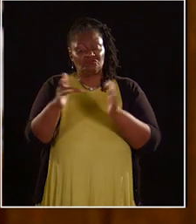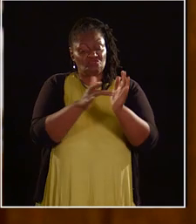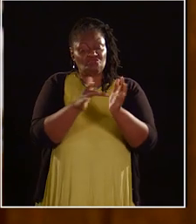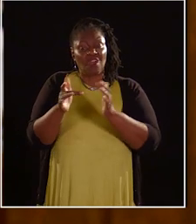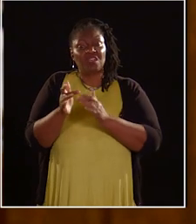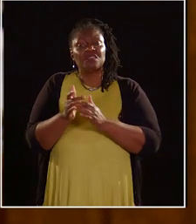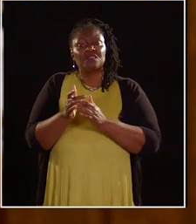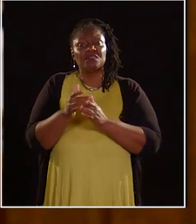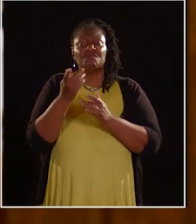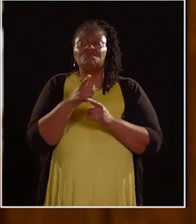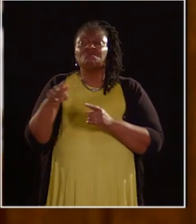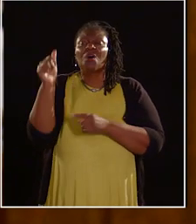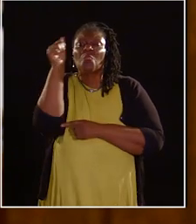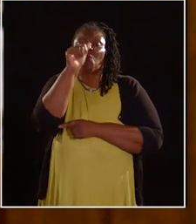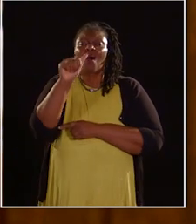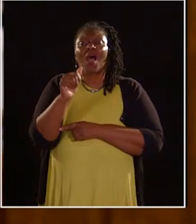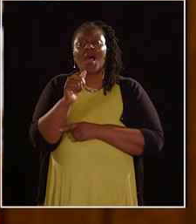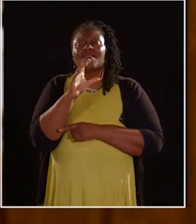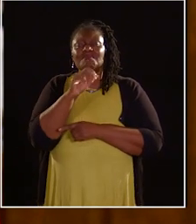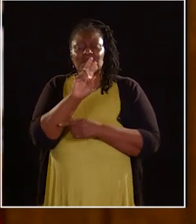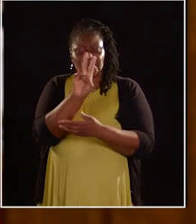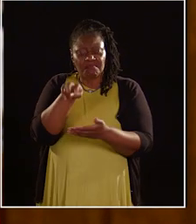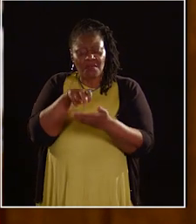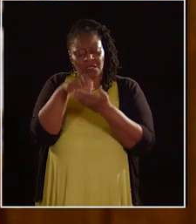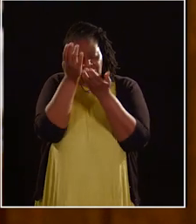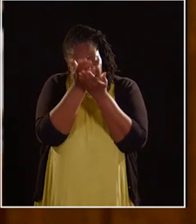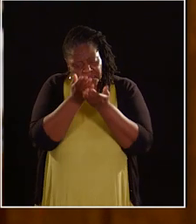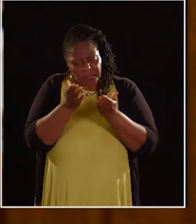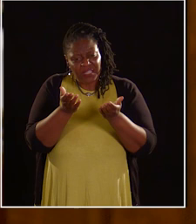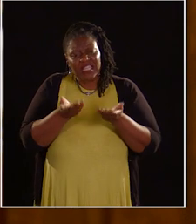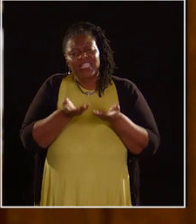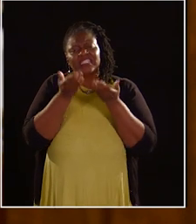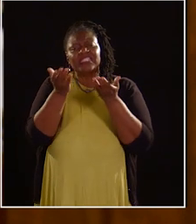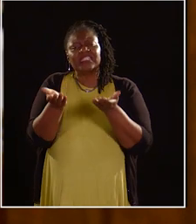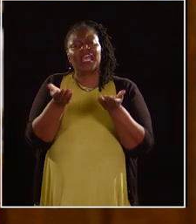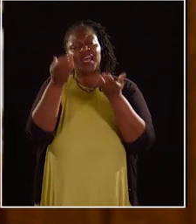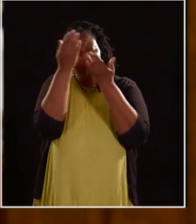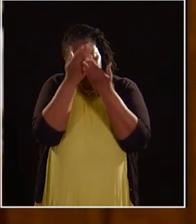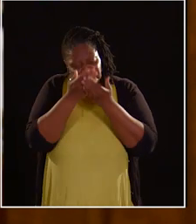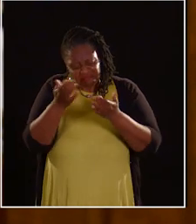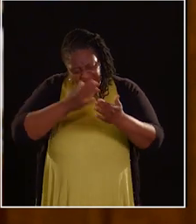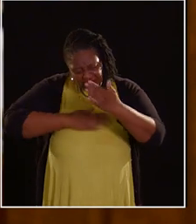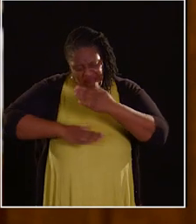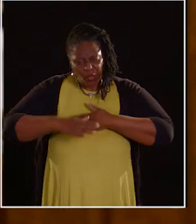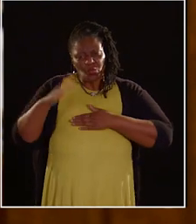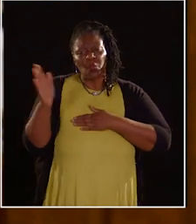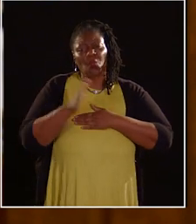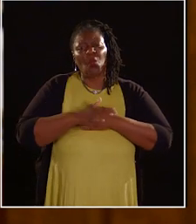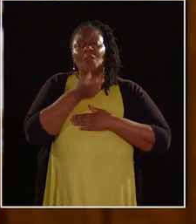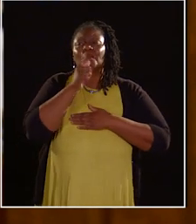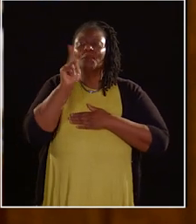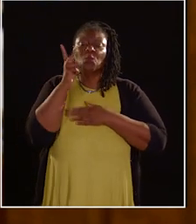Christ, before whom the wise men knelt, give humility and wisdom to all who govern.